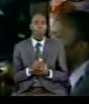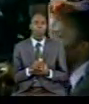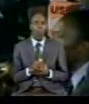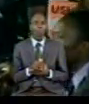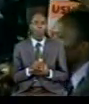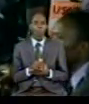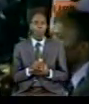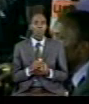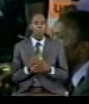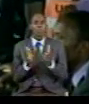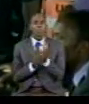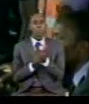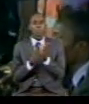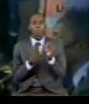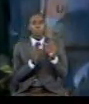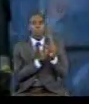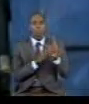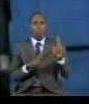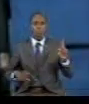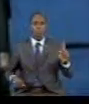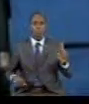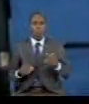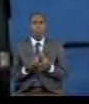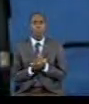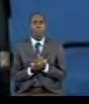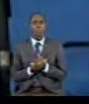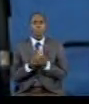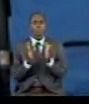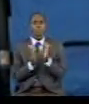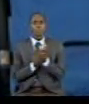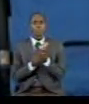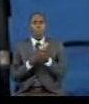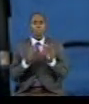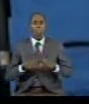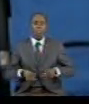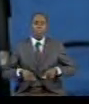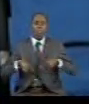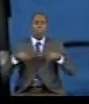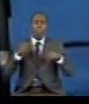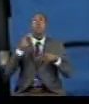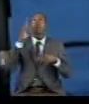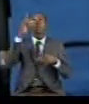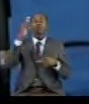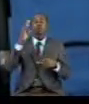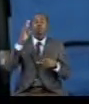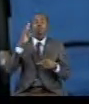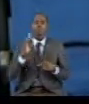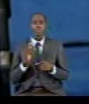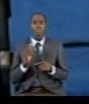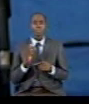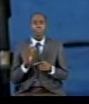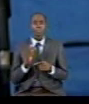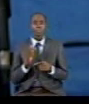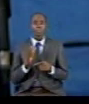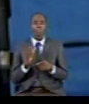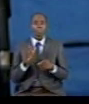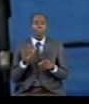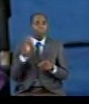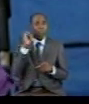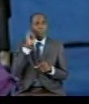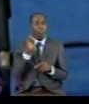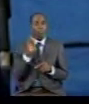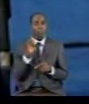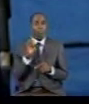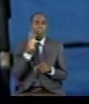Praise the Lord. Praise the living God. Just as he has told you, my name is Sister